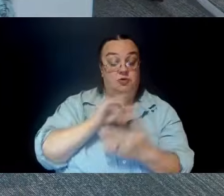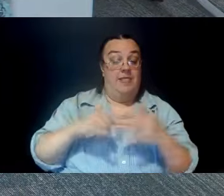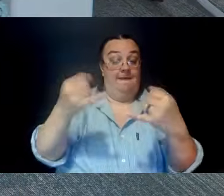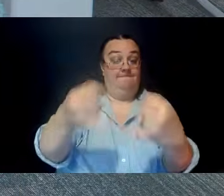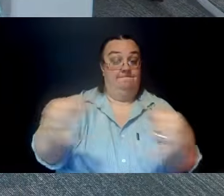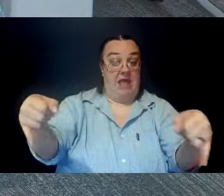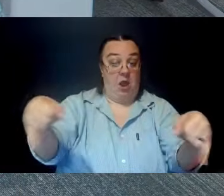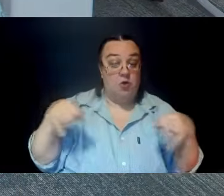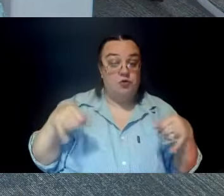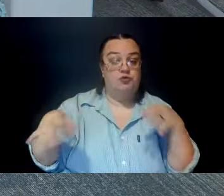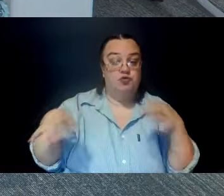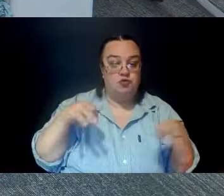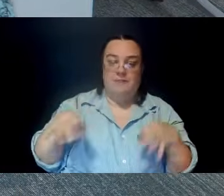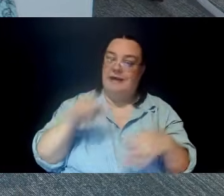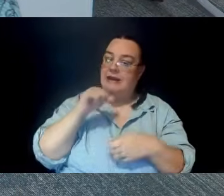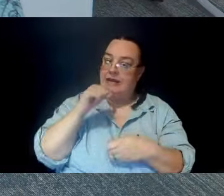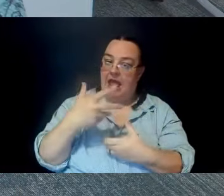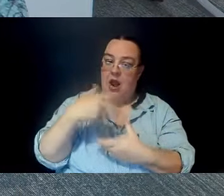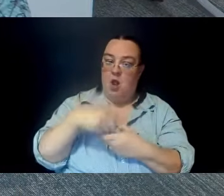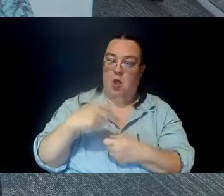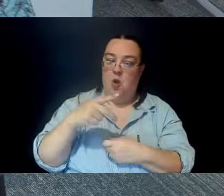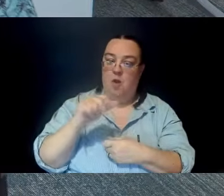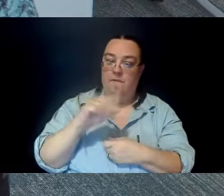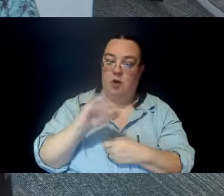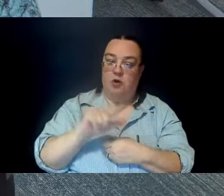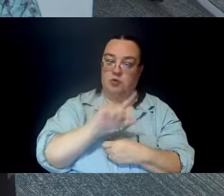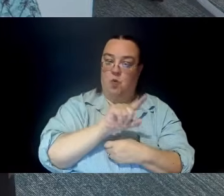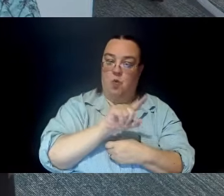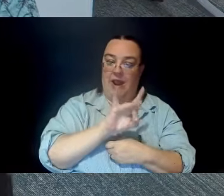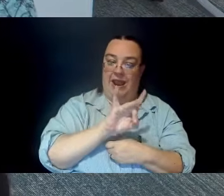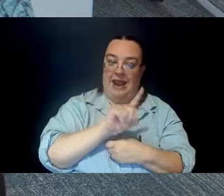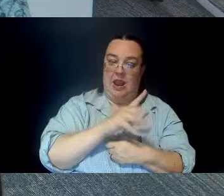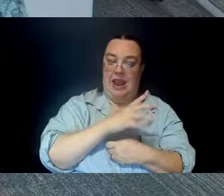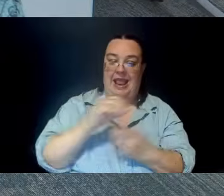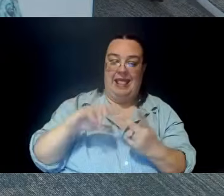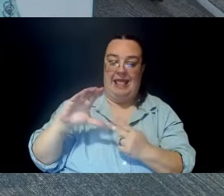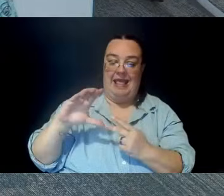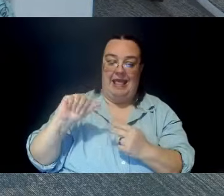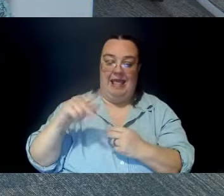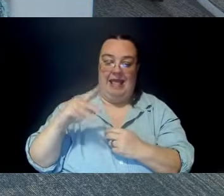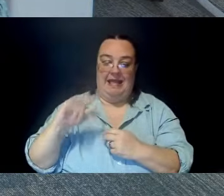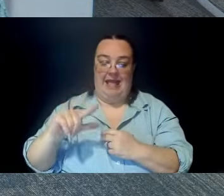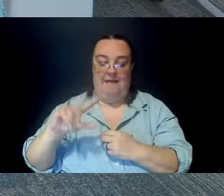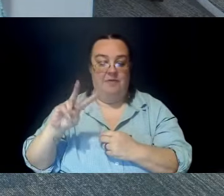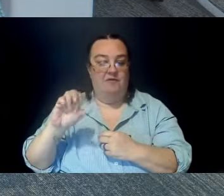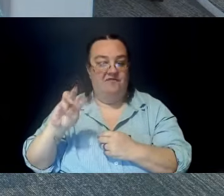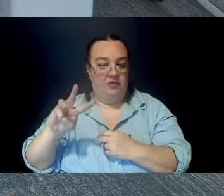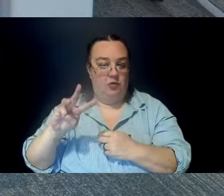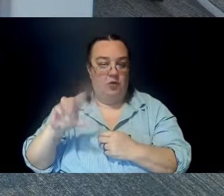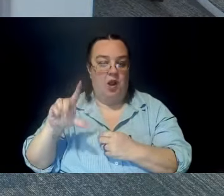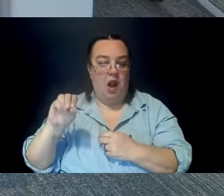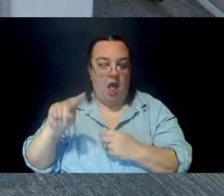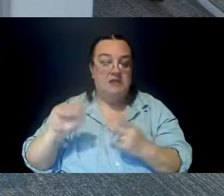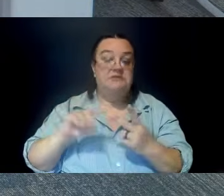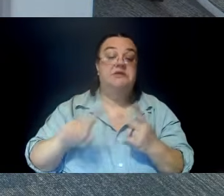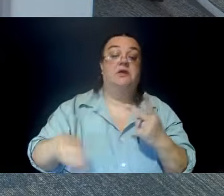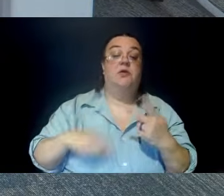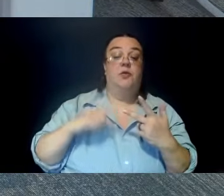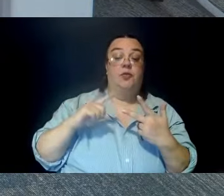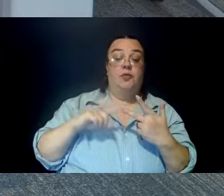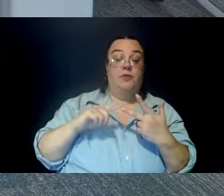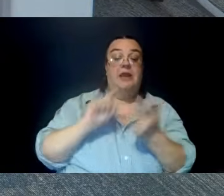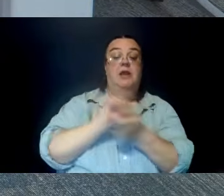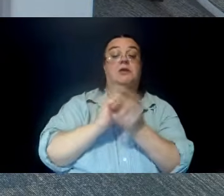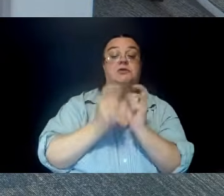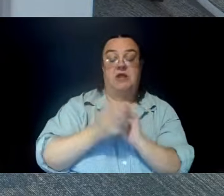description excludes parcel 181 and the Capitol View lots. 3, change the ordinance text